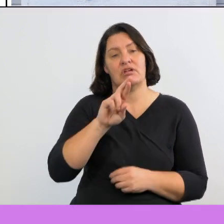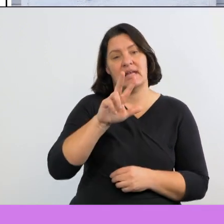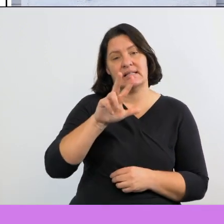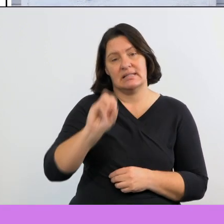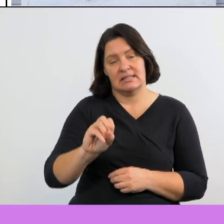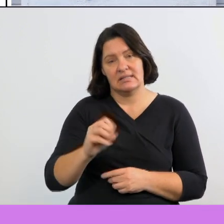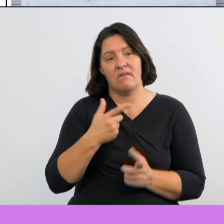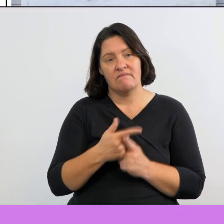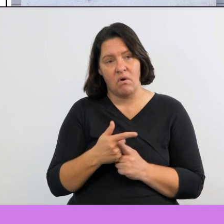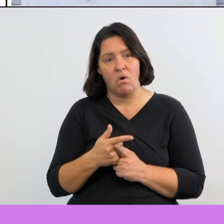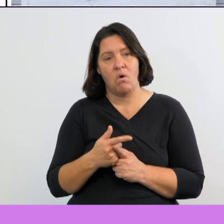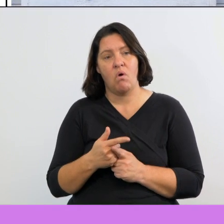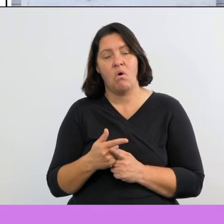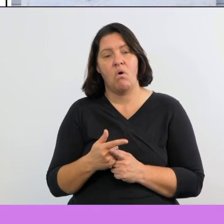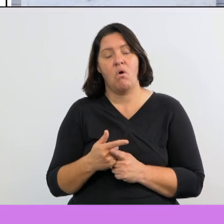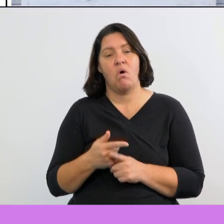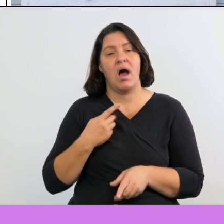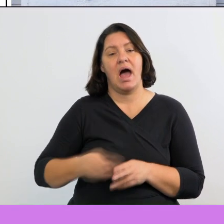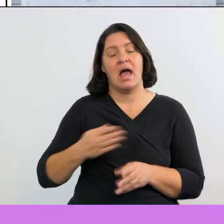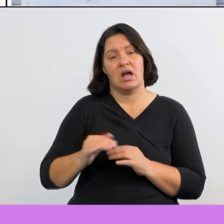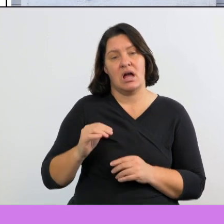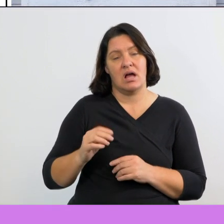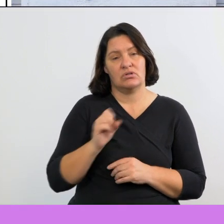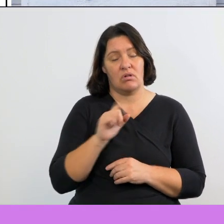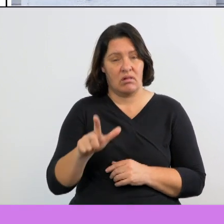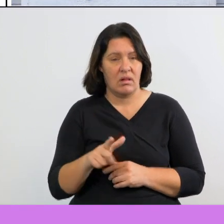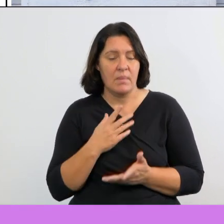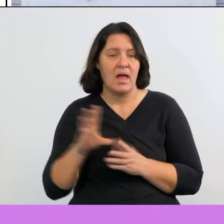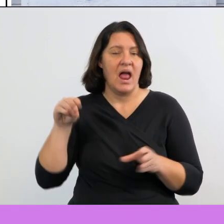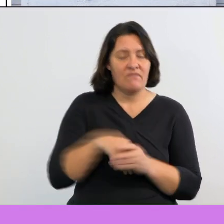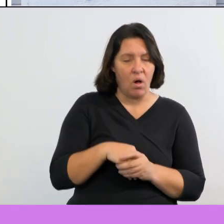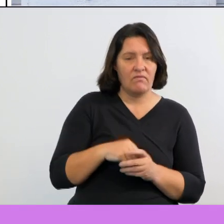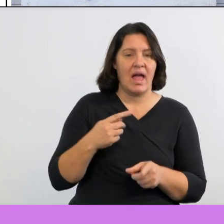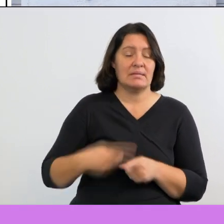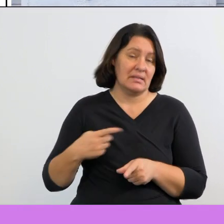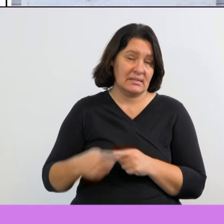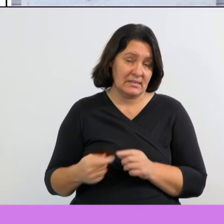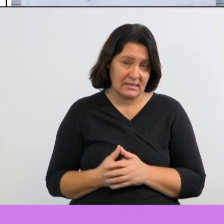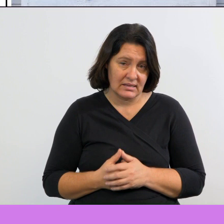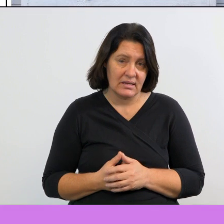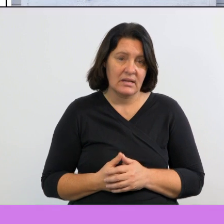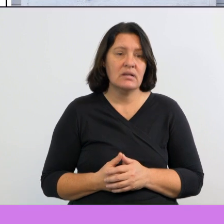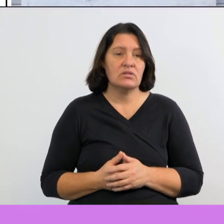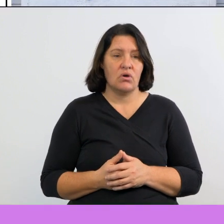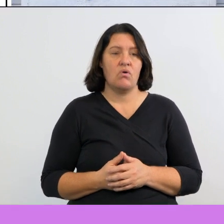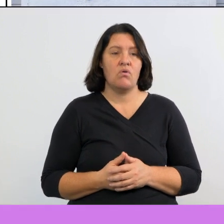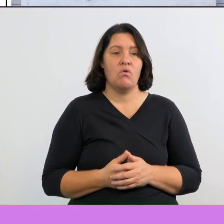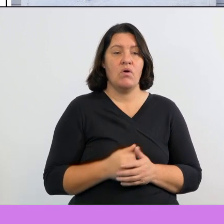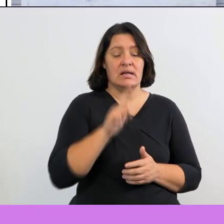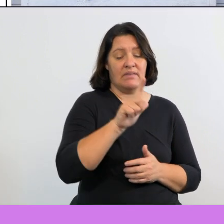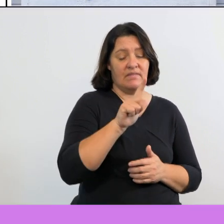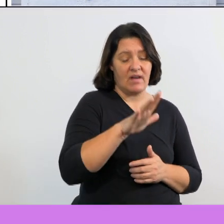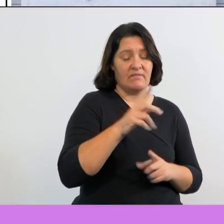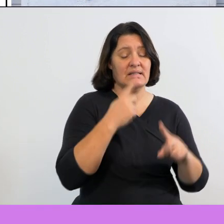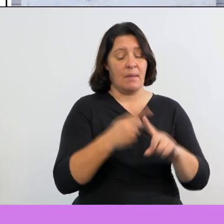Rand for the hiring of the store because that forms part of the expenses. I'll say 75 multiply by